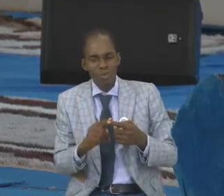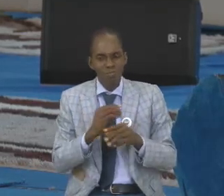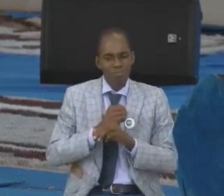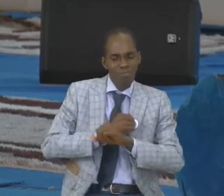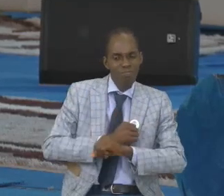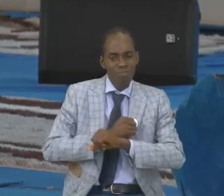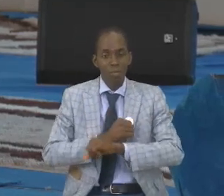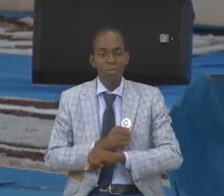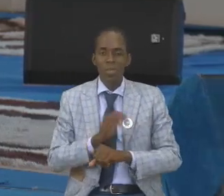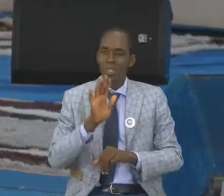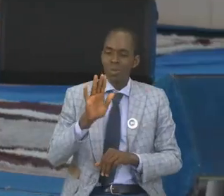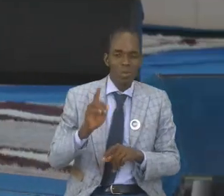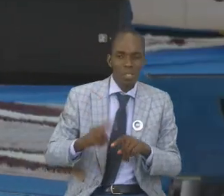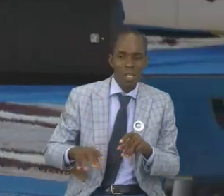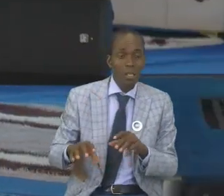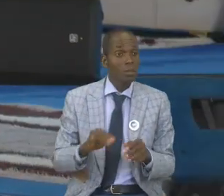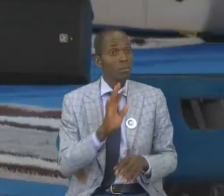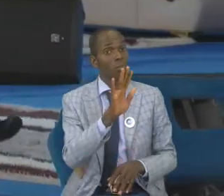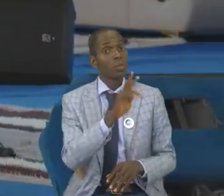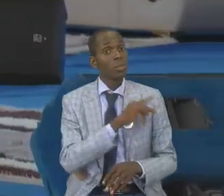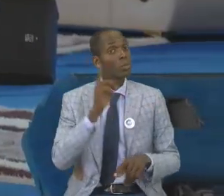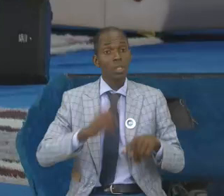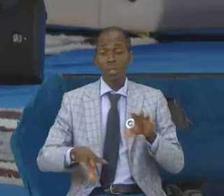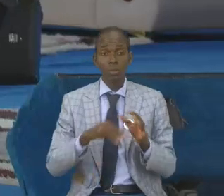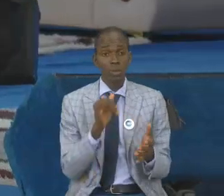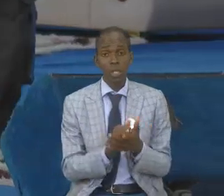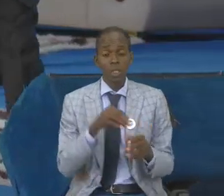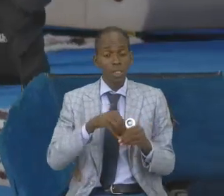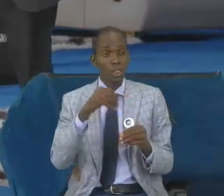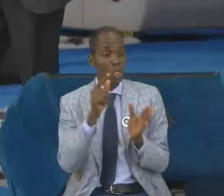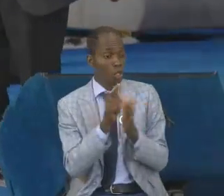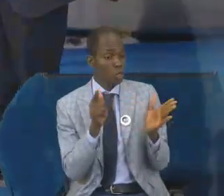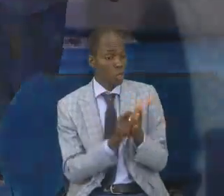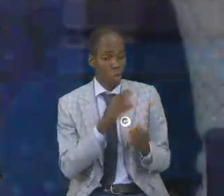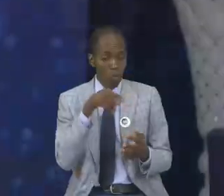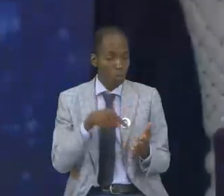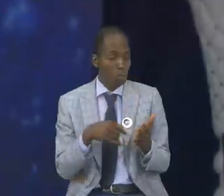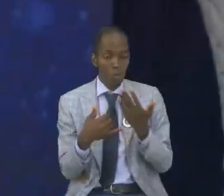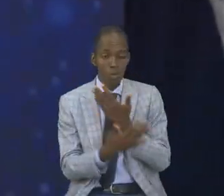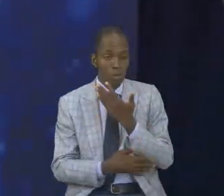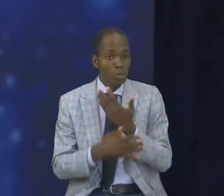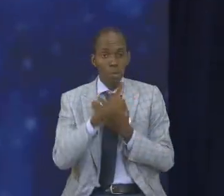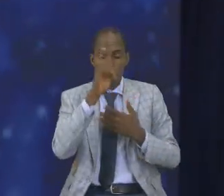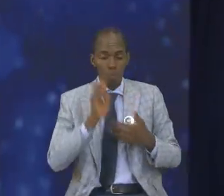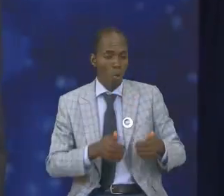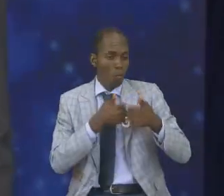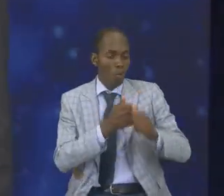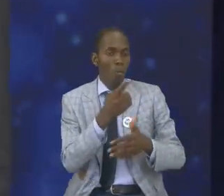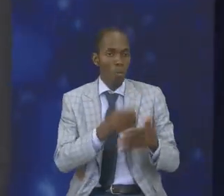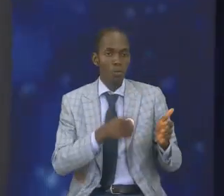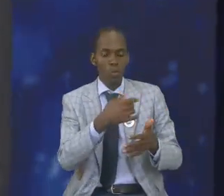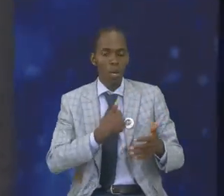you know it's the law of the Medes and the Persians and it cannot change. So they brought Daniel out and threw